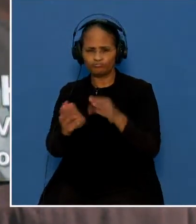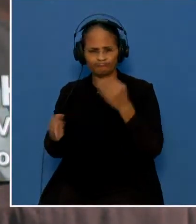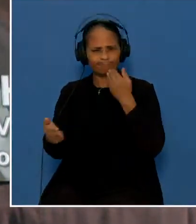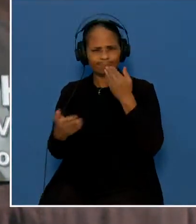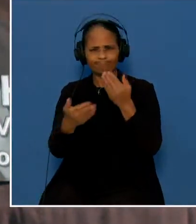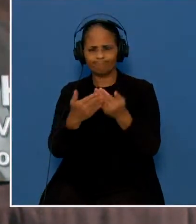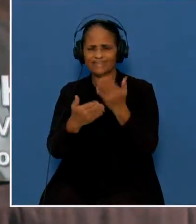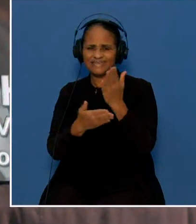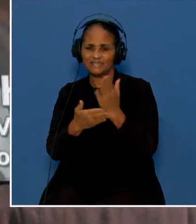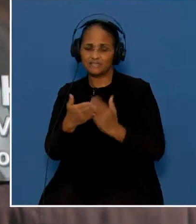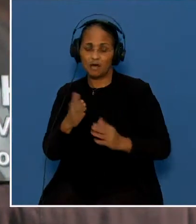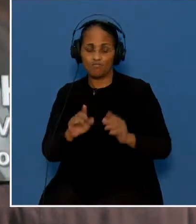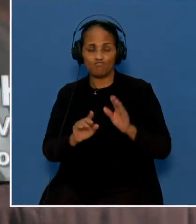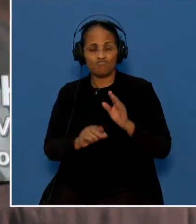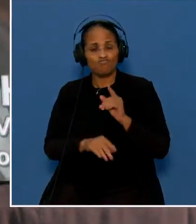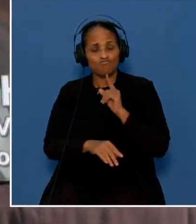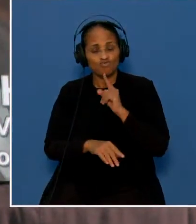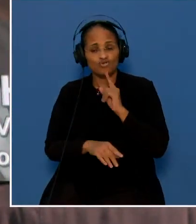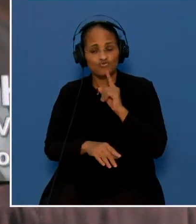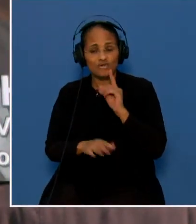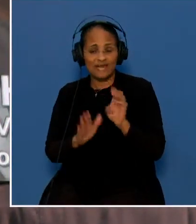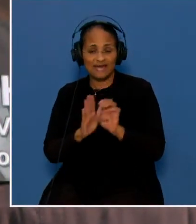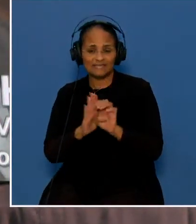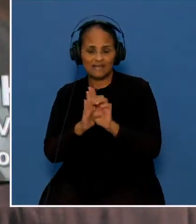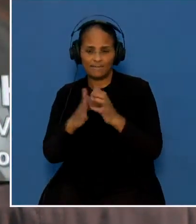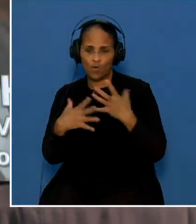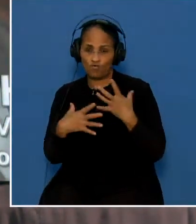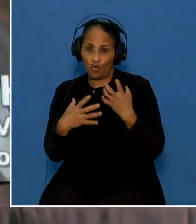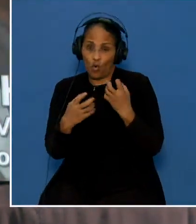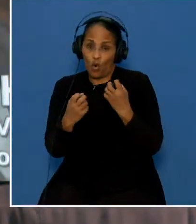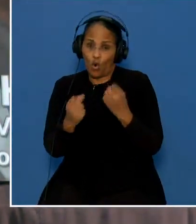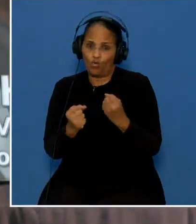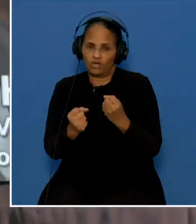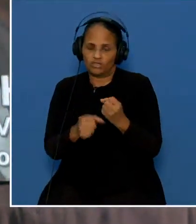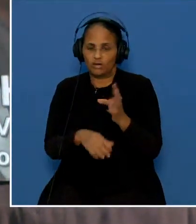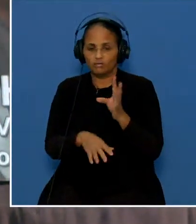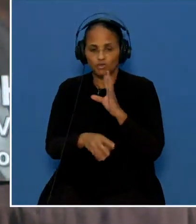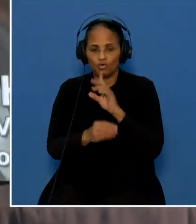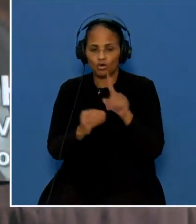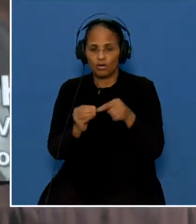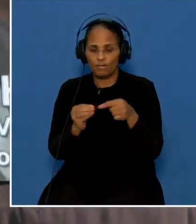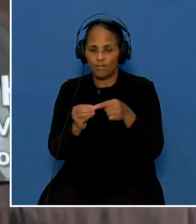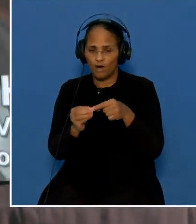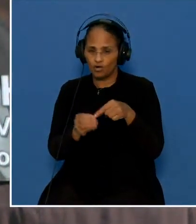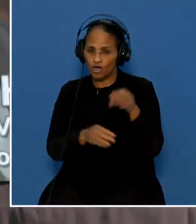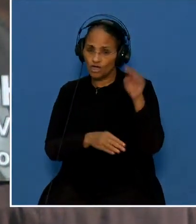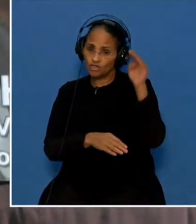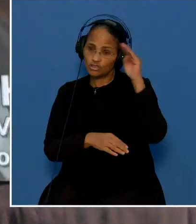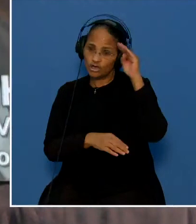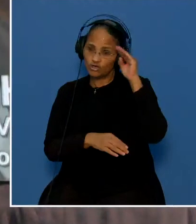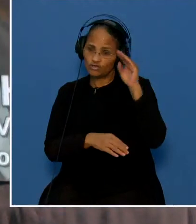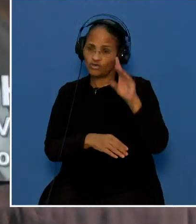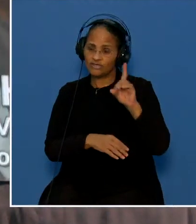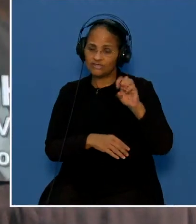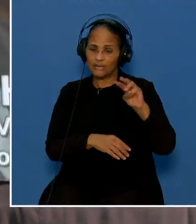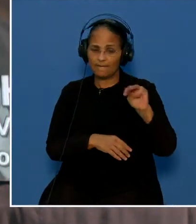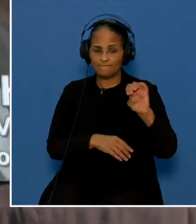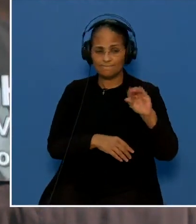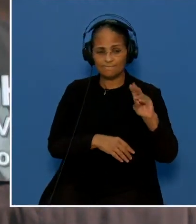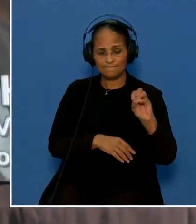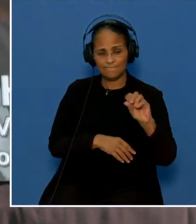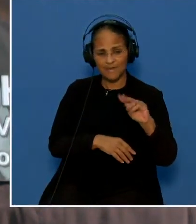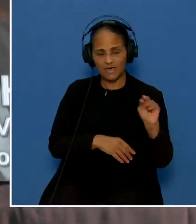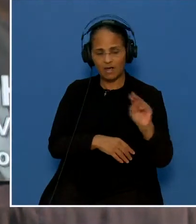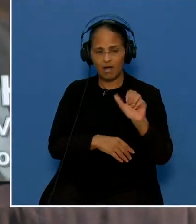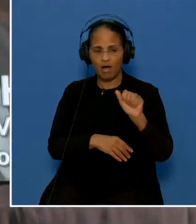There were some extraordinary examples of courage. I'm referring to Sergeant Demir Armstrong and Corporal